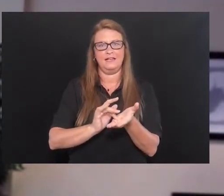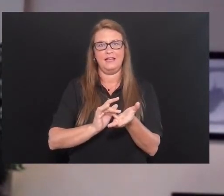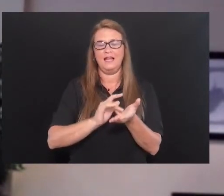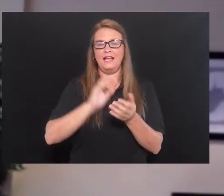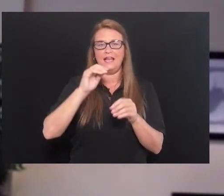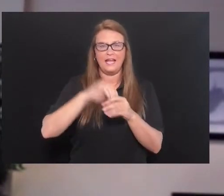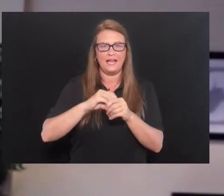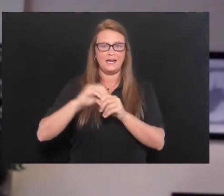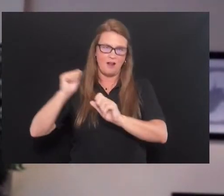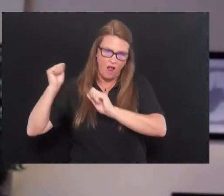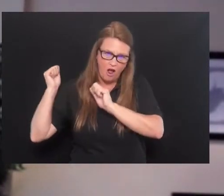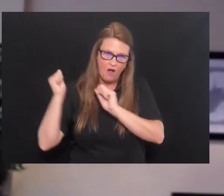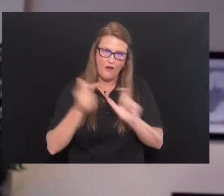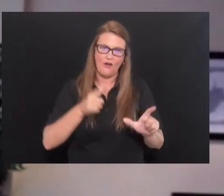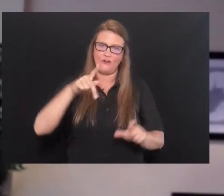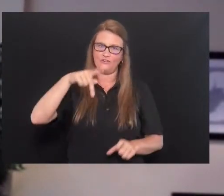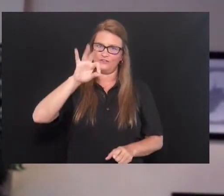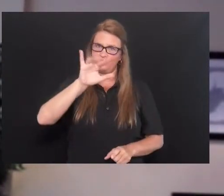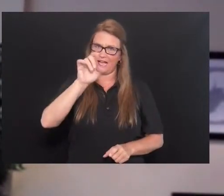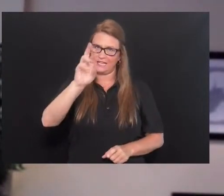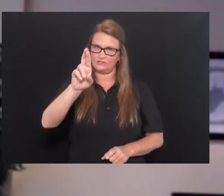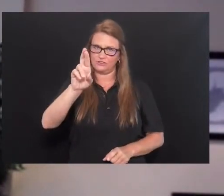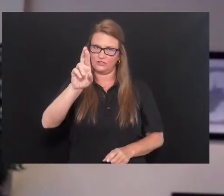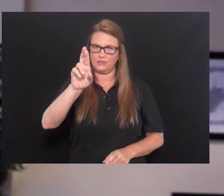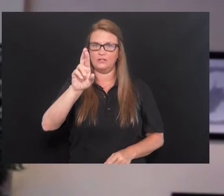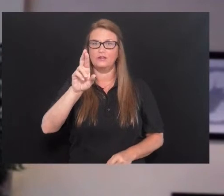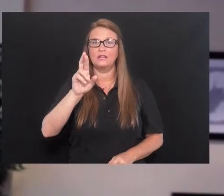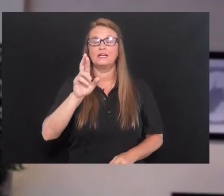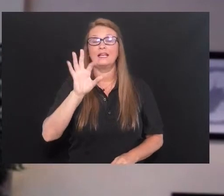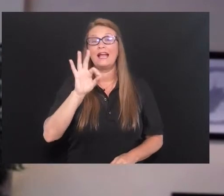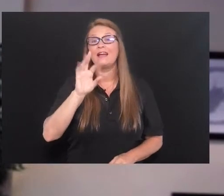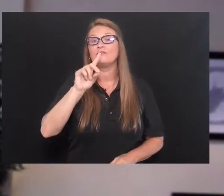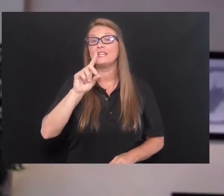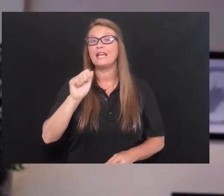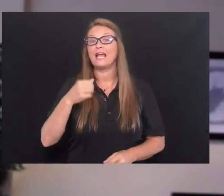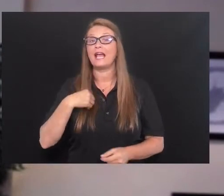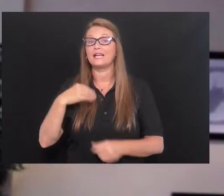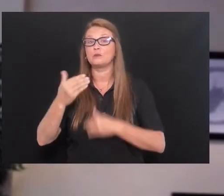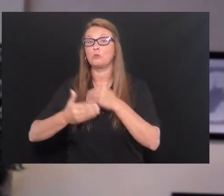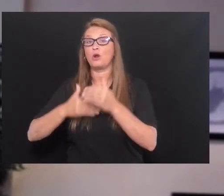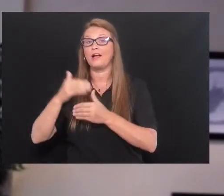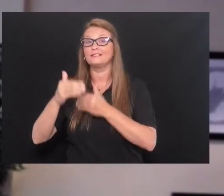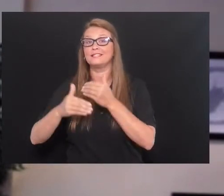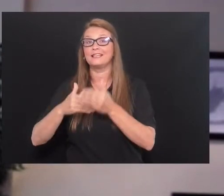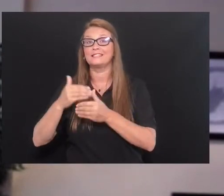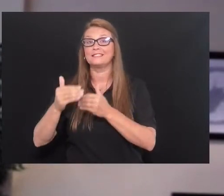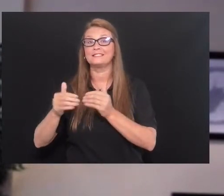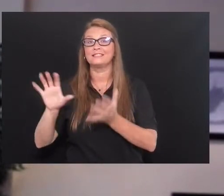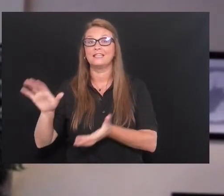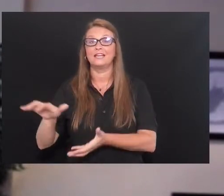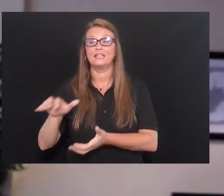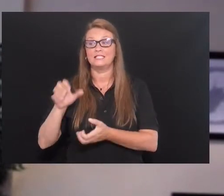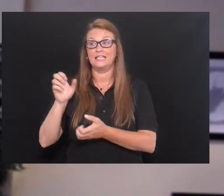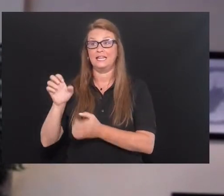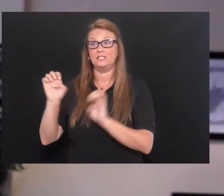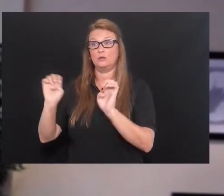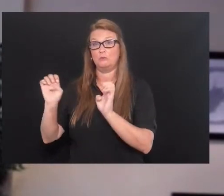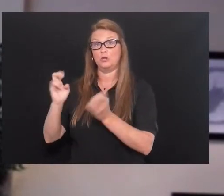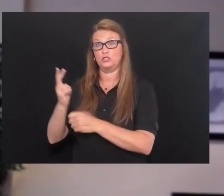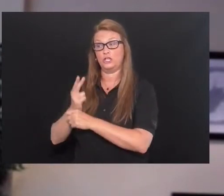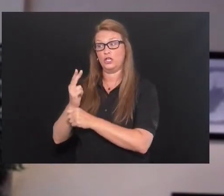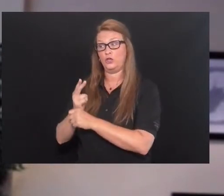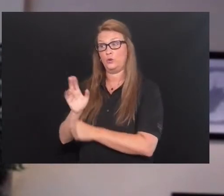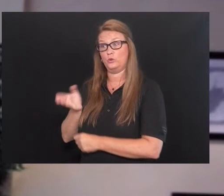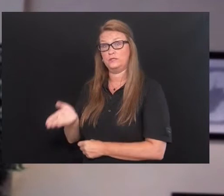were produced earlier. The FDA just has a process. They had a rigorous process to get to the emergency use authorization.